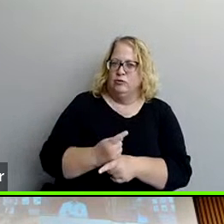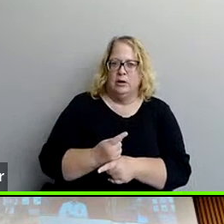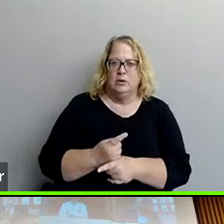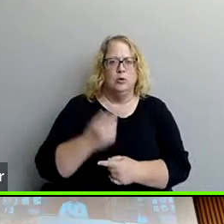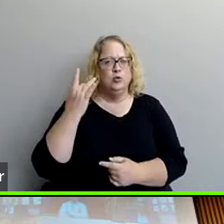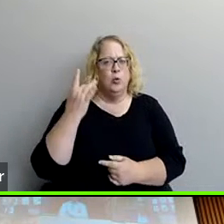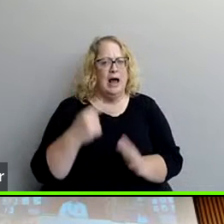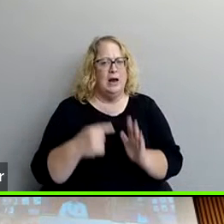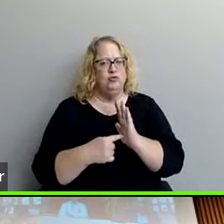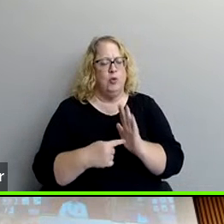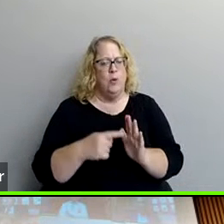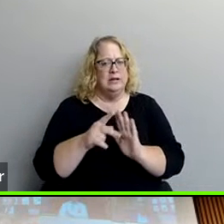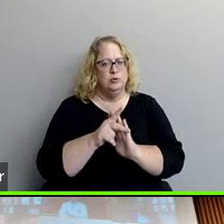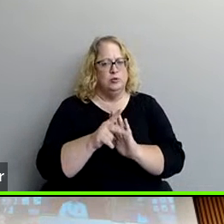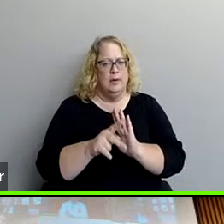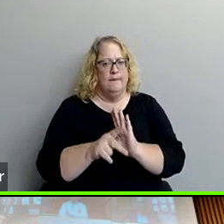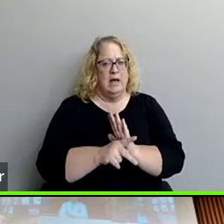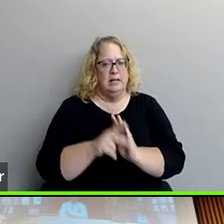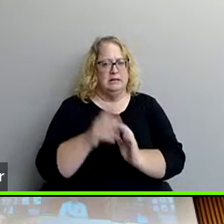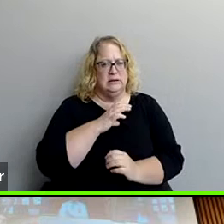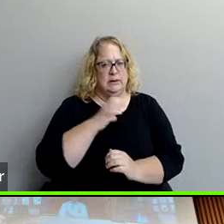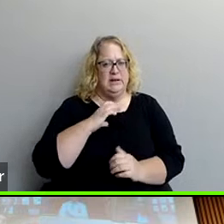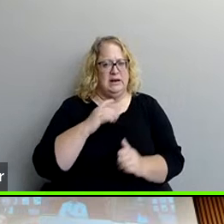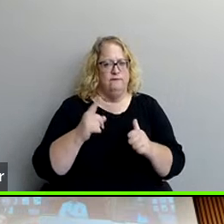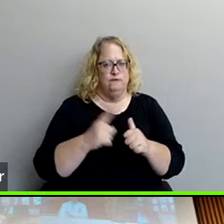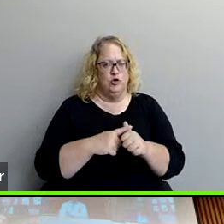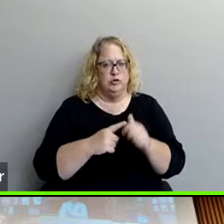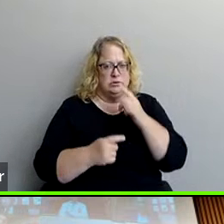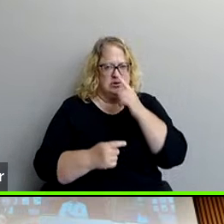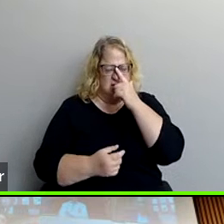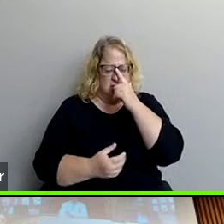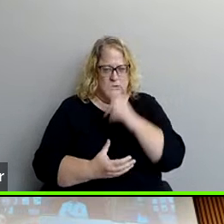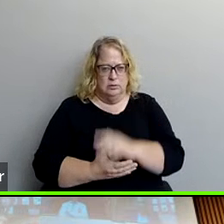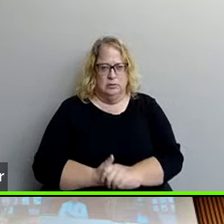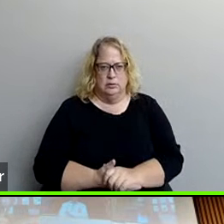So why did we show this to the policy committee first?